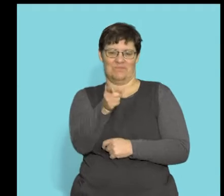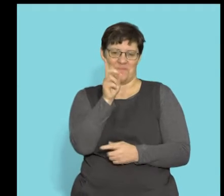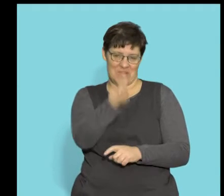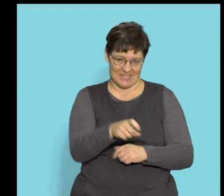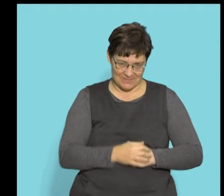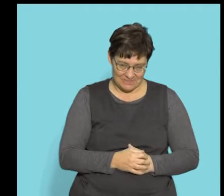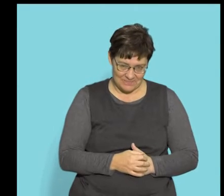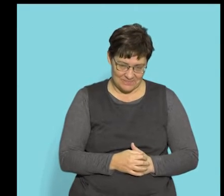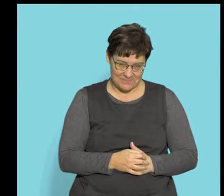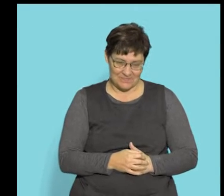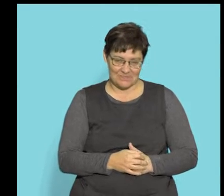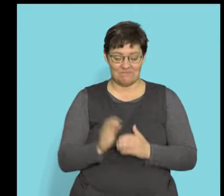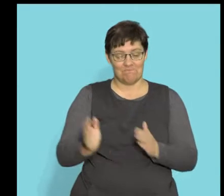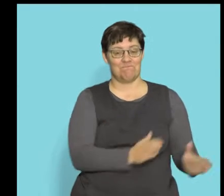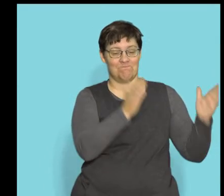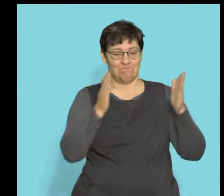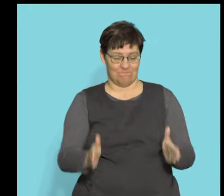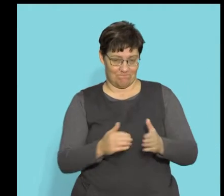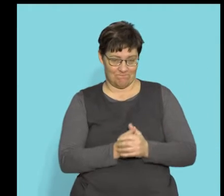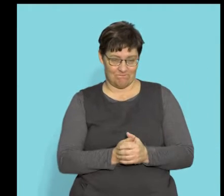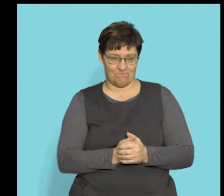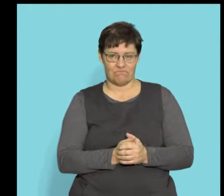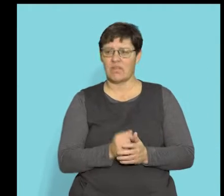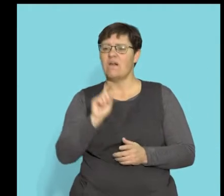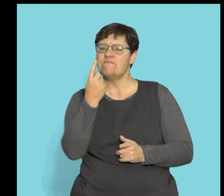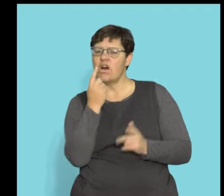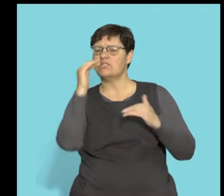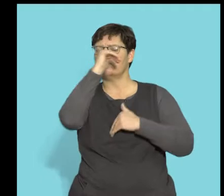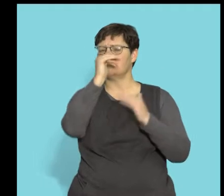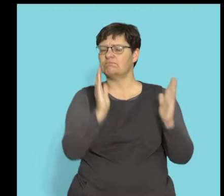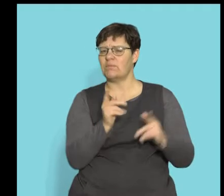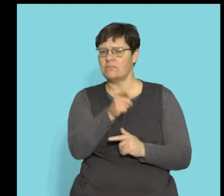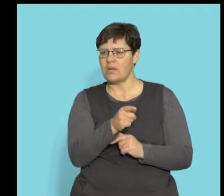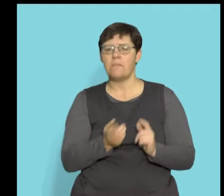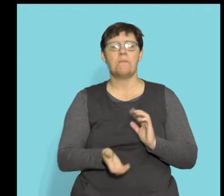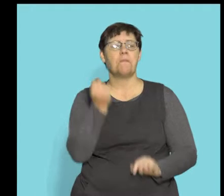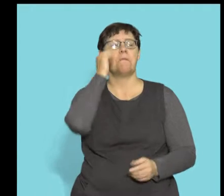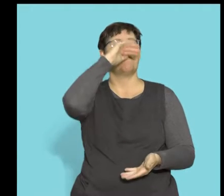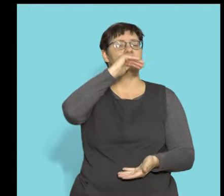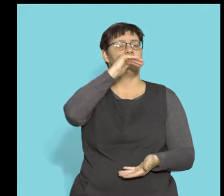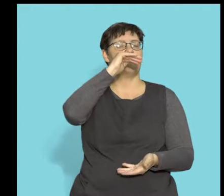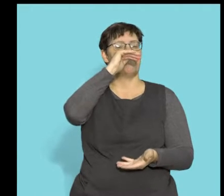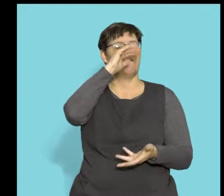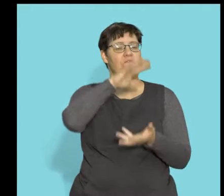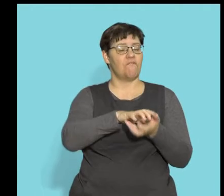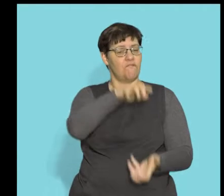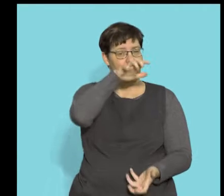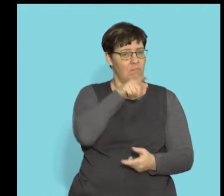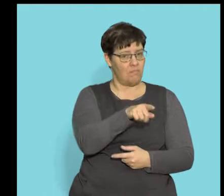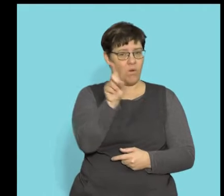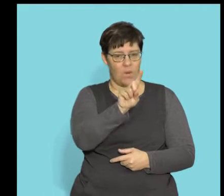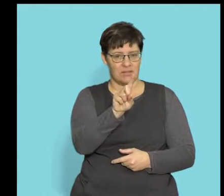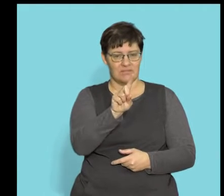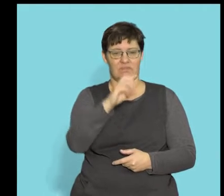the next slide. The first shape that I'm going to talk about finding the volume of is the volume of a